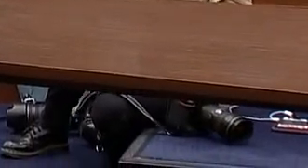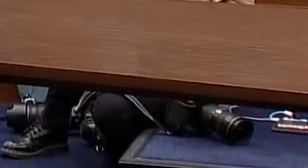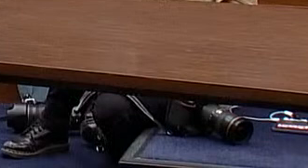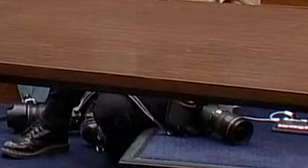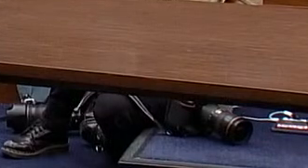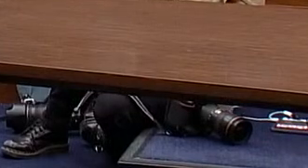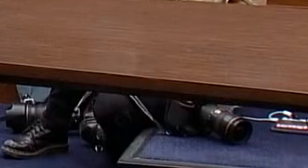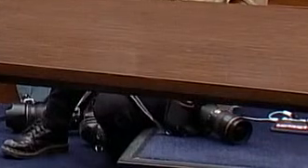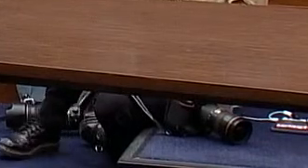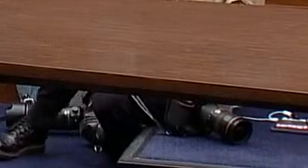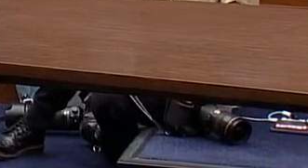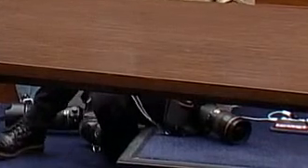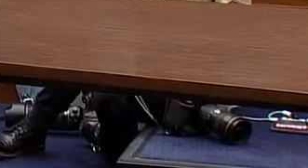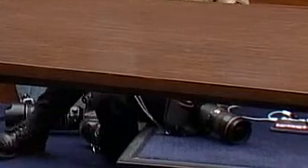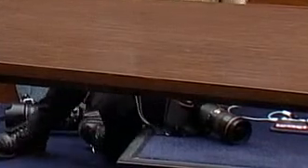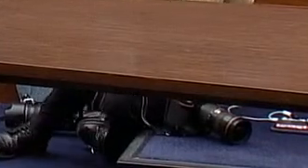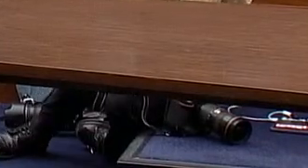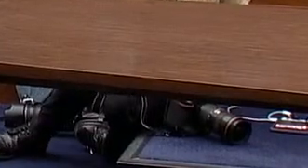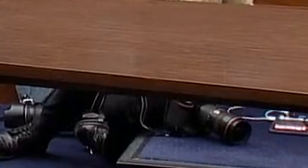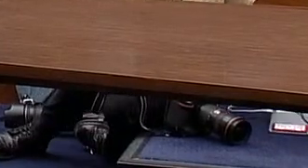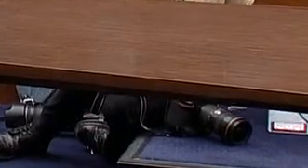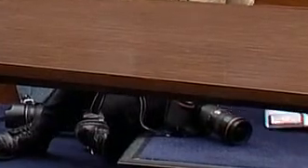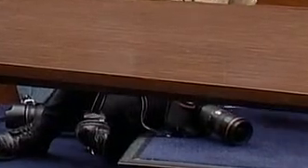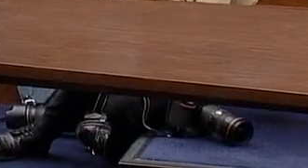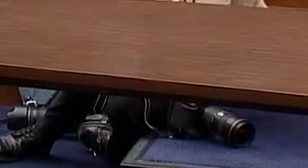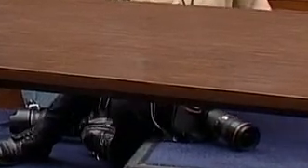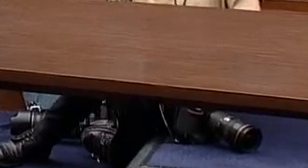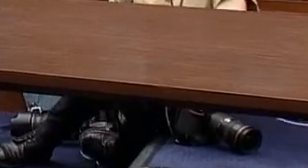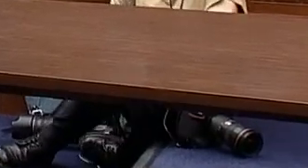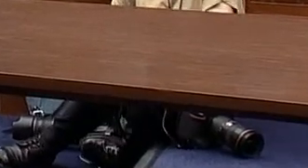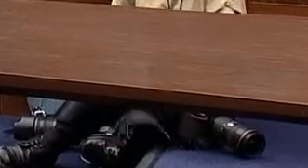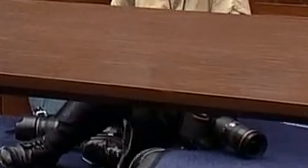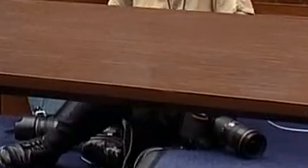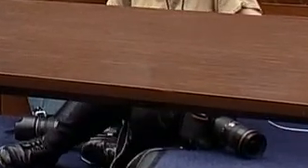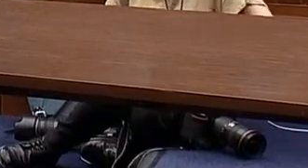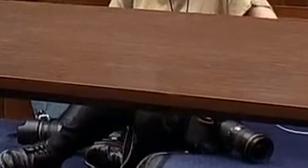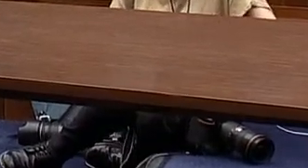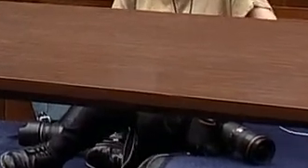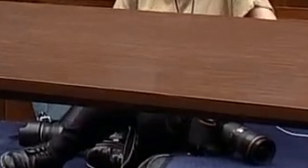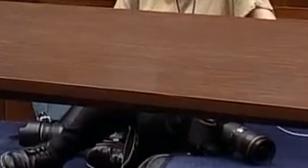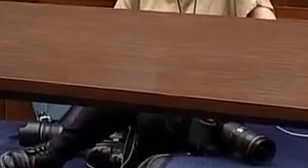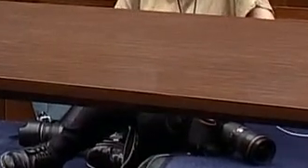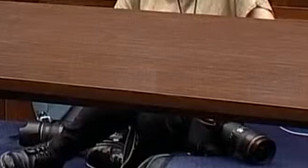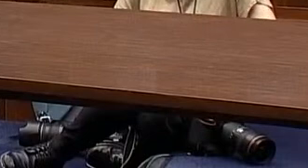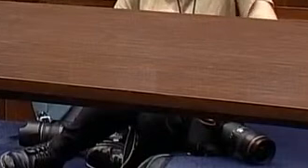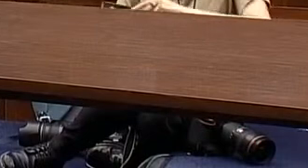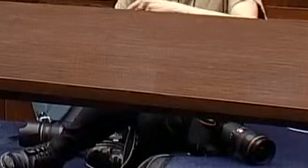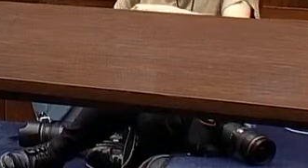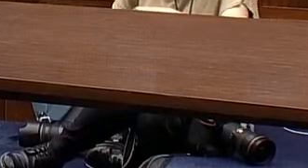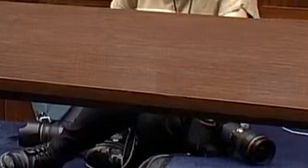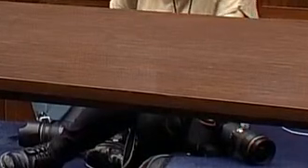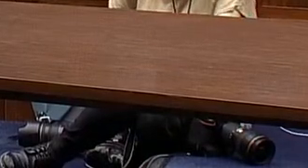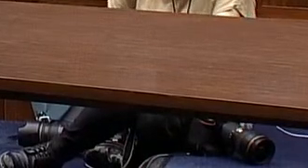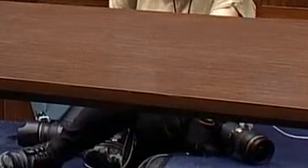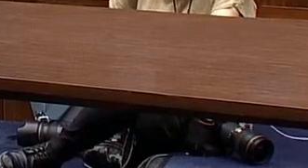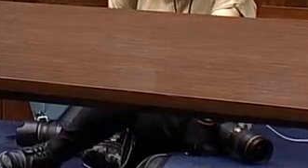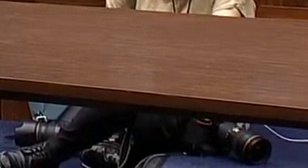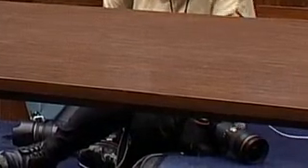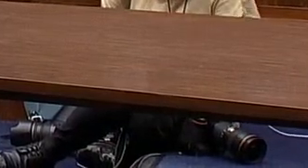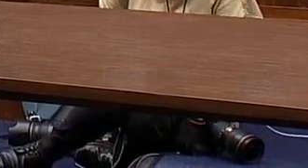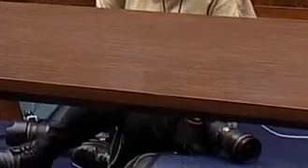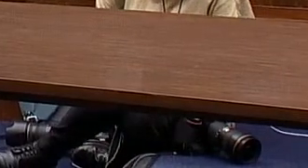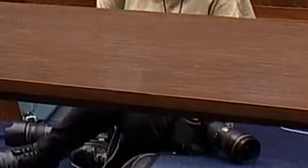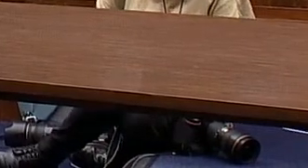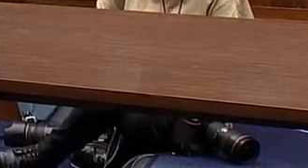them. Well, without statehood, we don't have that voice. Moreover, even though the Constitution is a great document, it is not